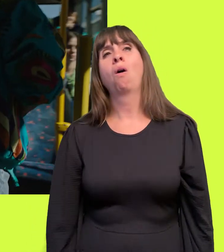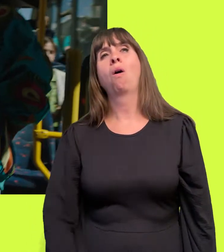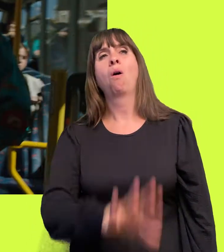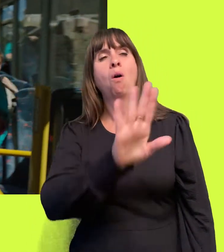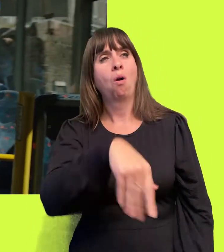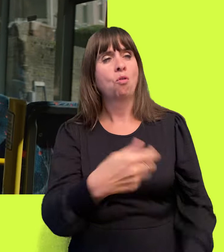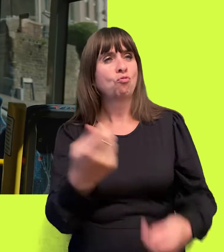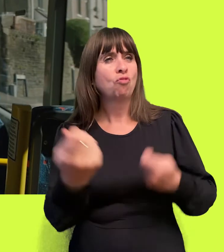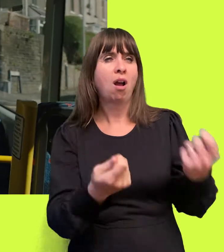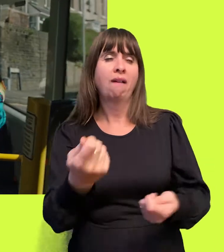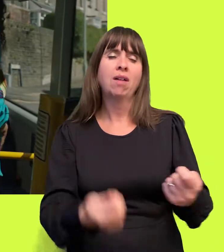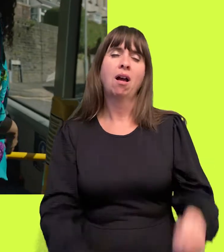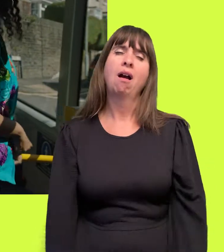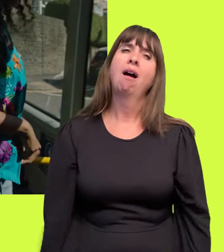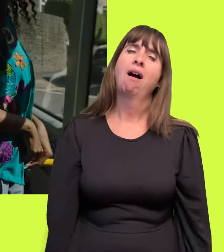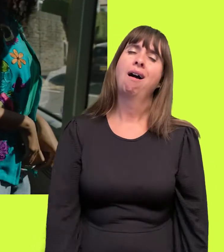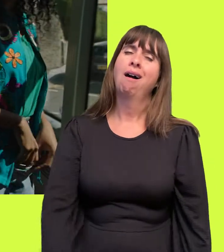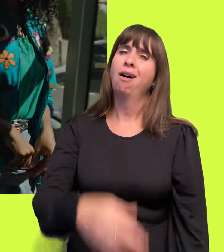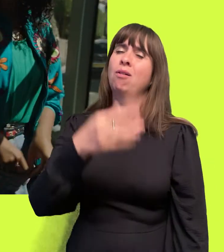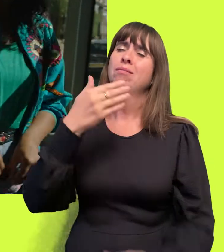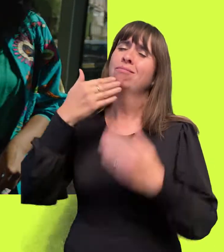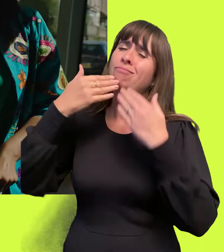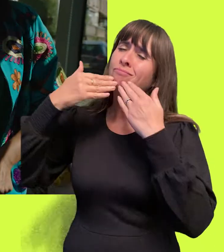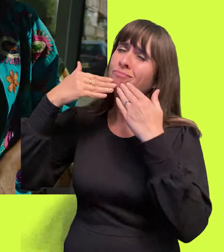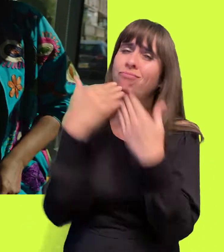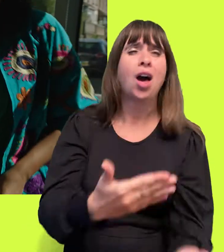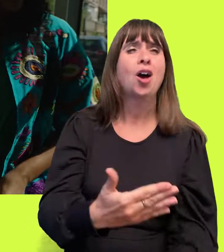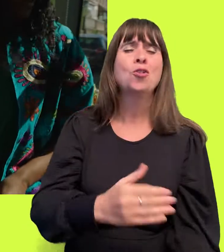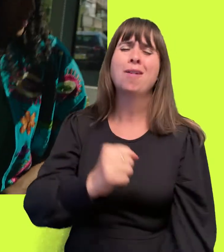Drive. I was thinking of sleep. You're a legend. I love you.